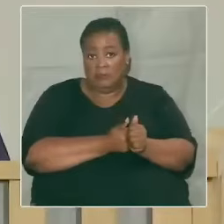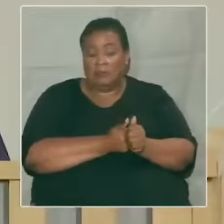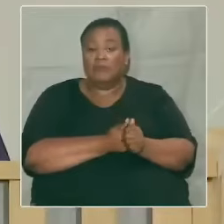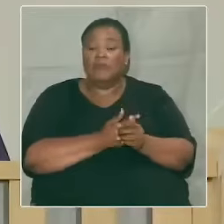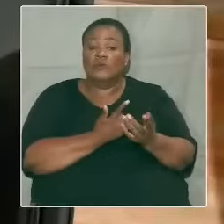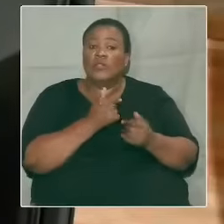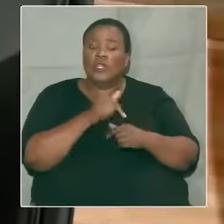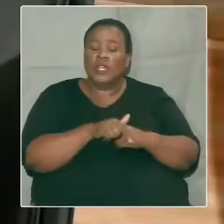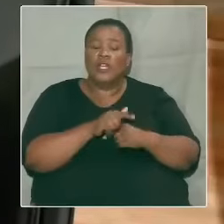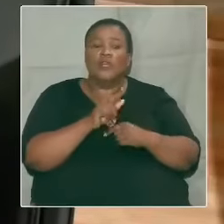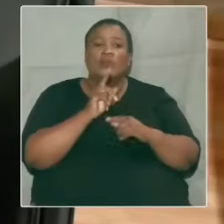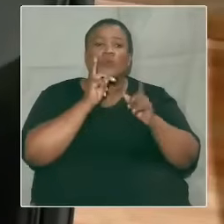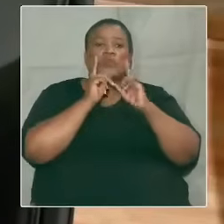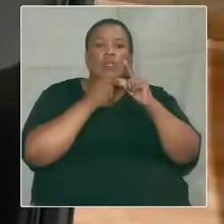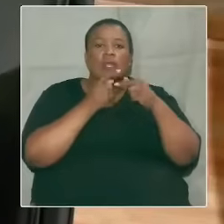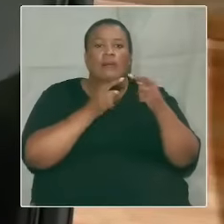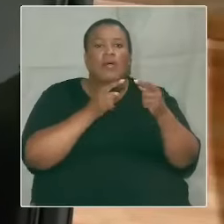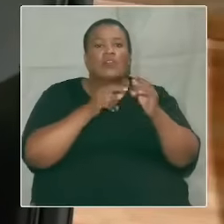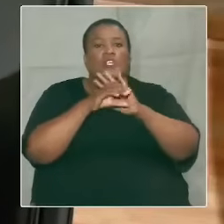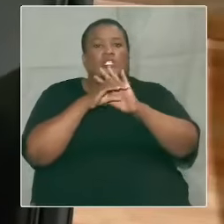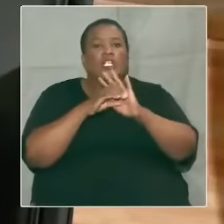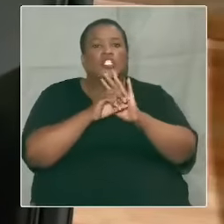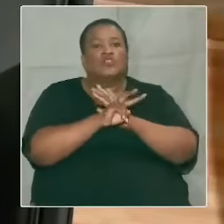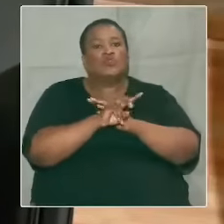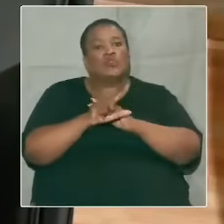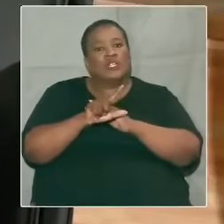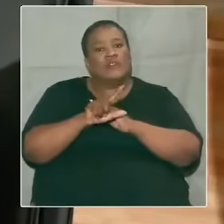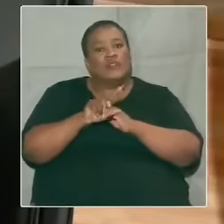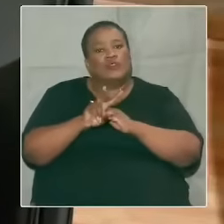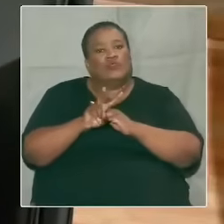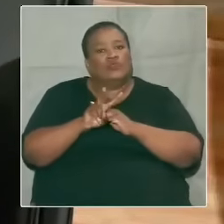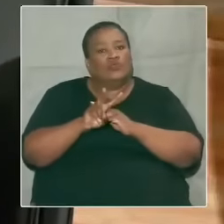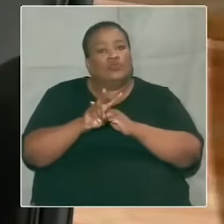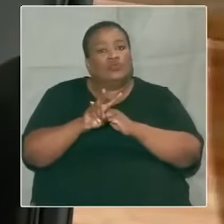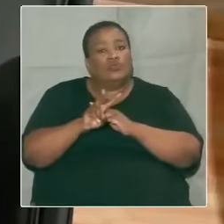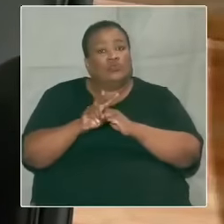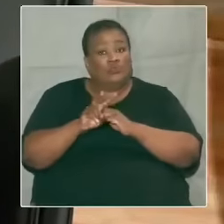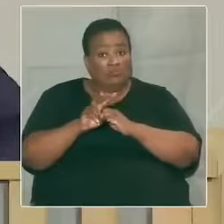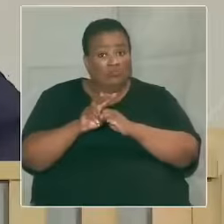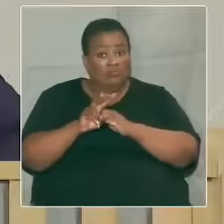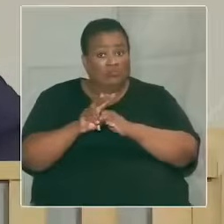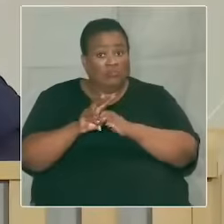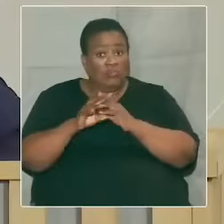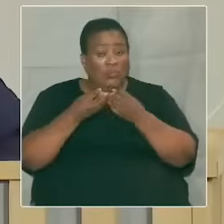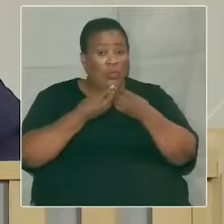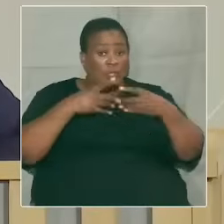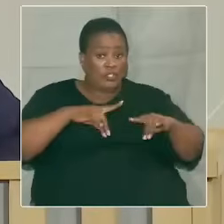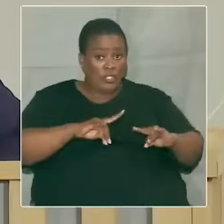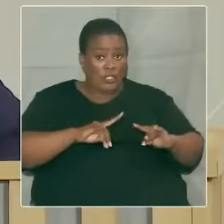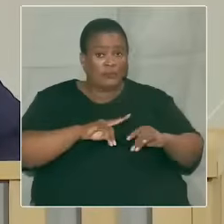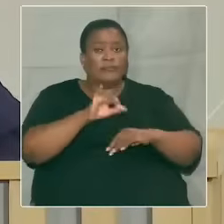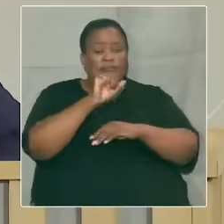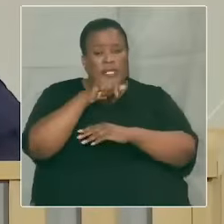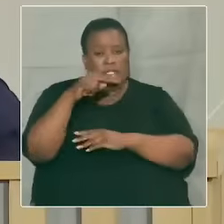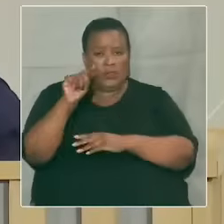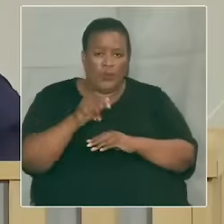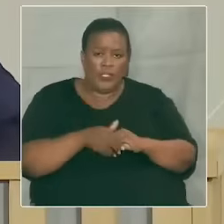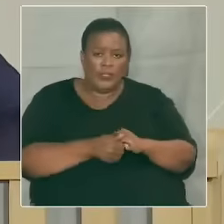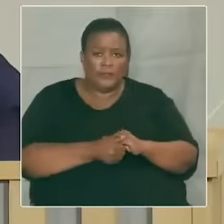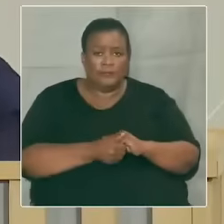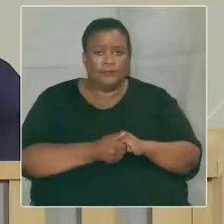were discussing section 2072 with the Chair. Is that correct? That is correct, Commissioner. Okay.